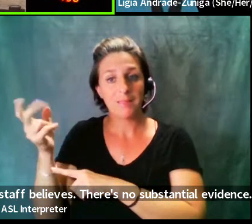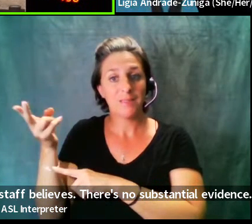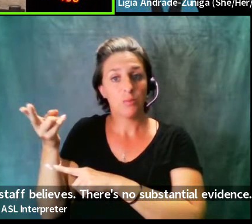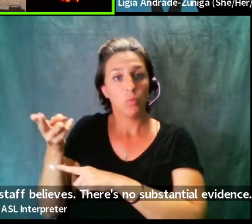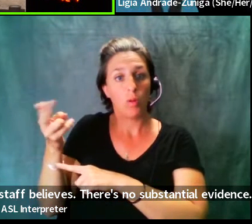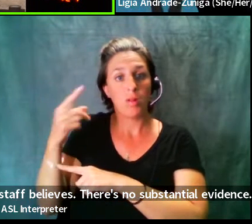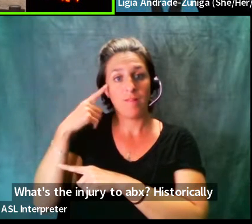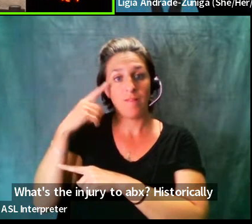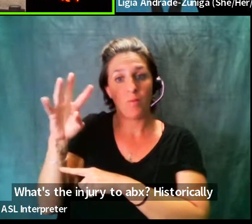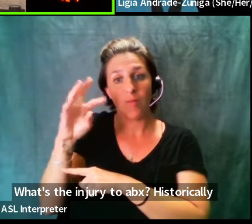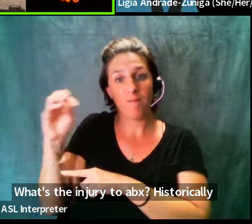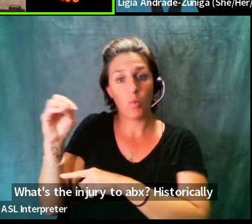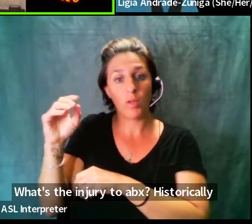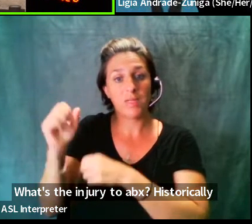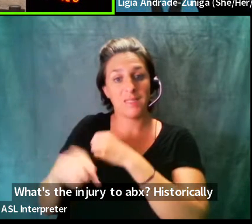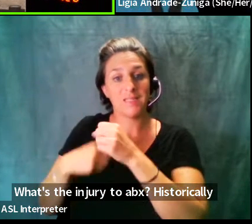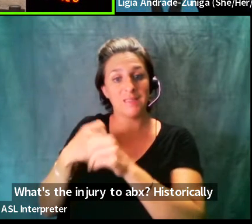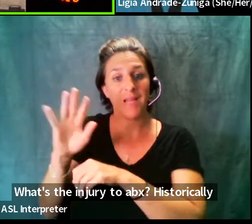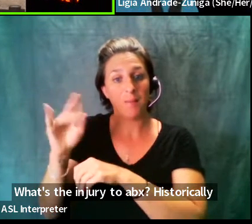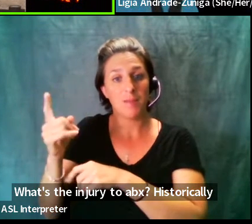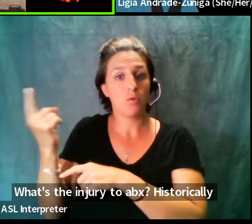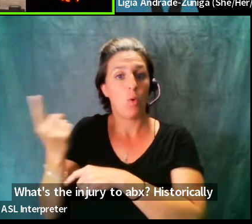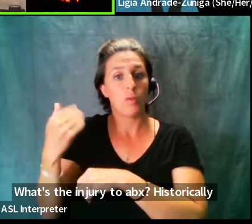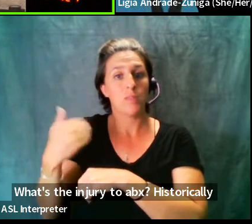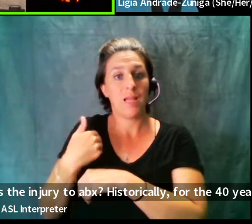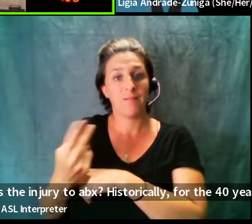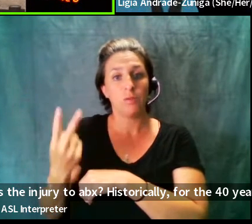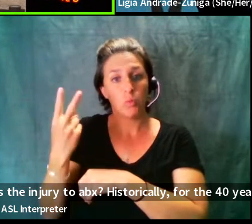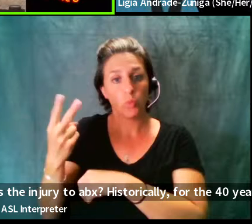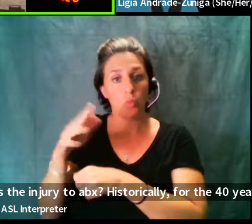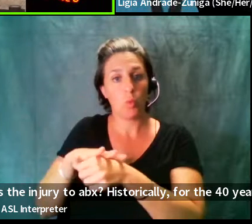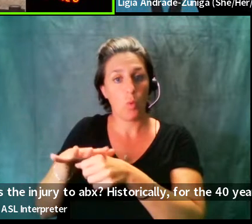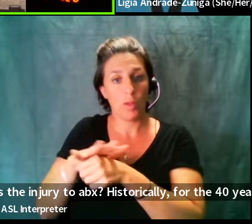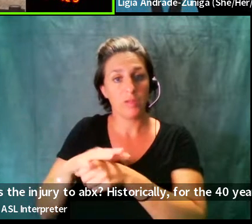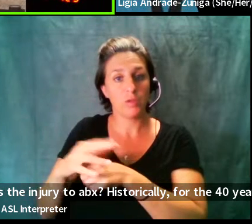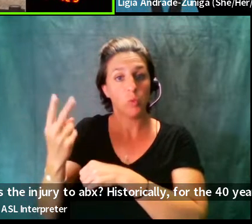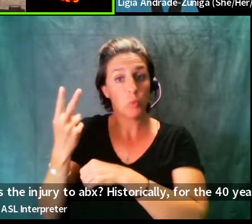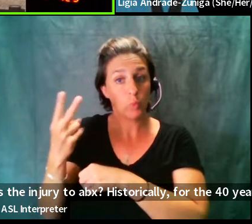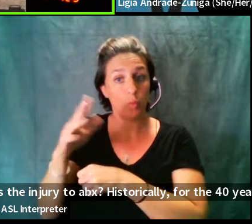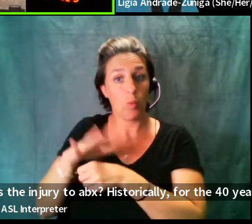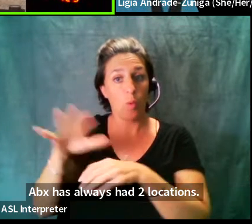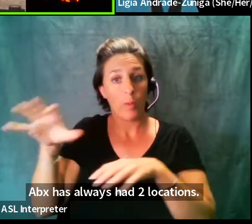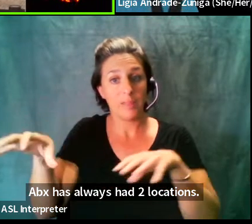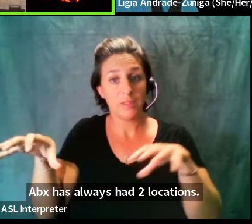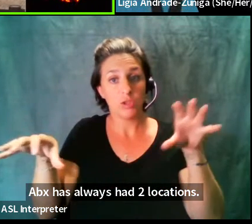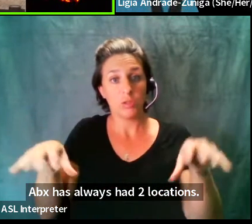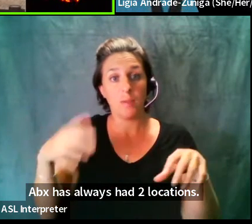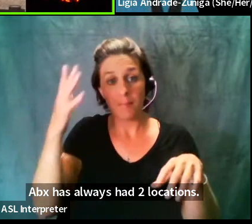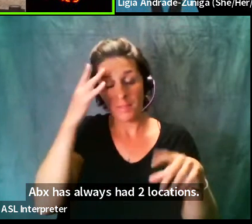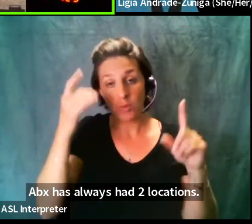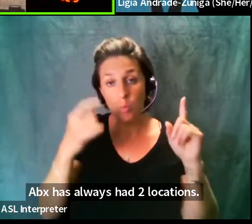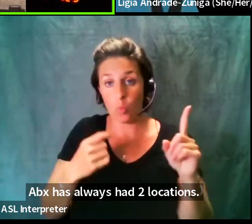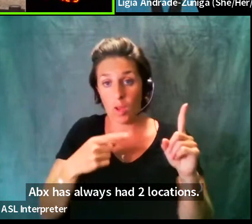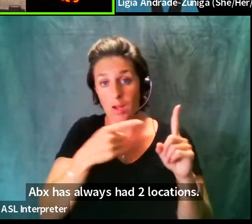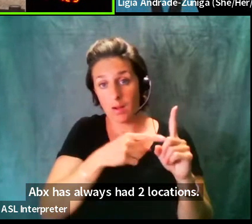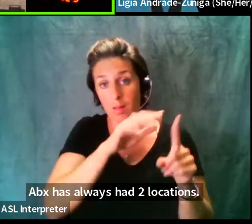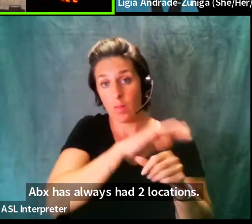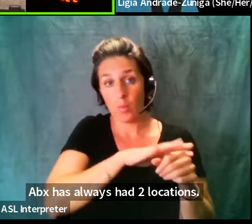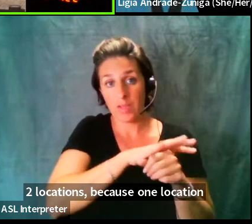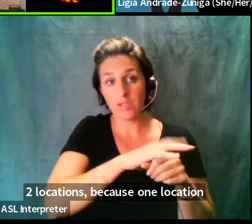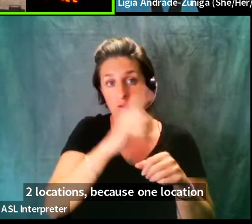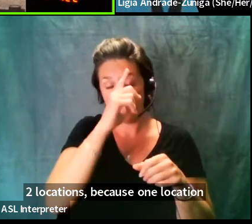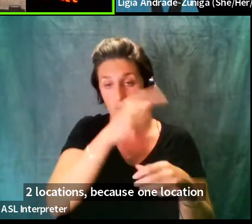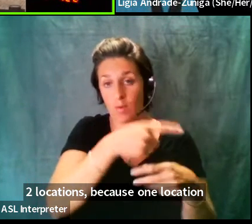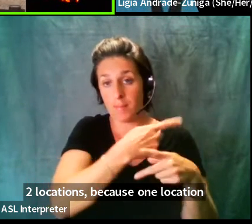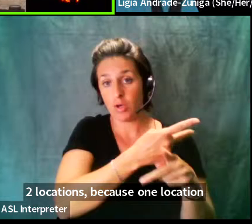for the 40 years, ABX has always had two locations because one location is for the